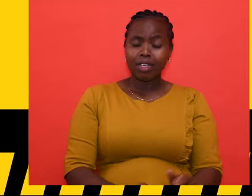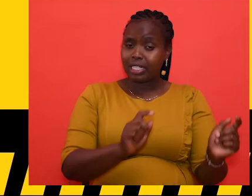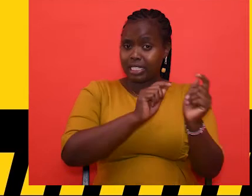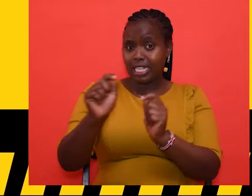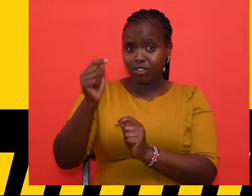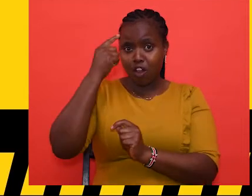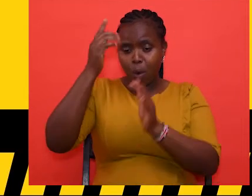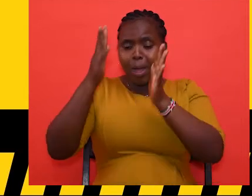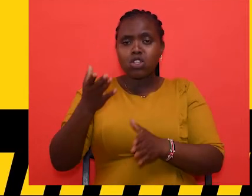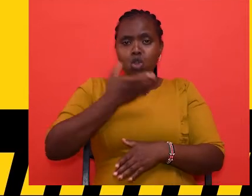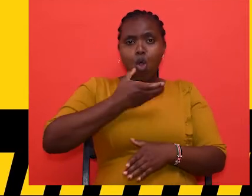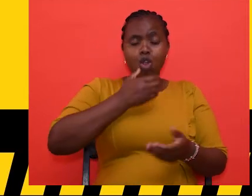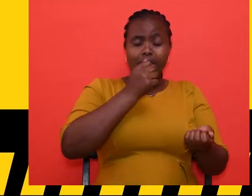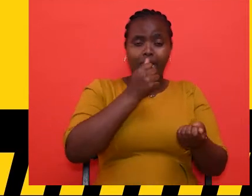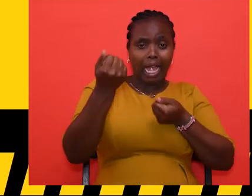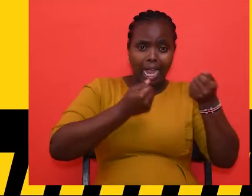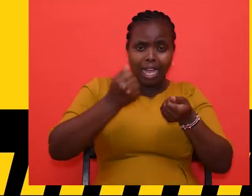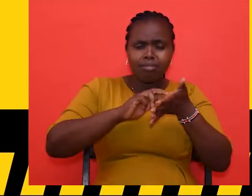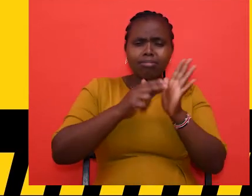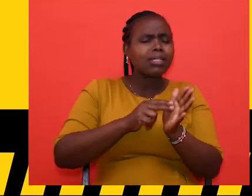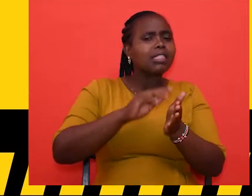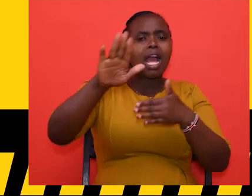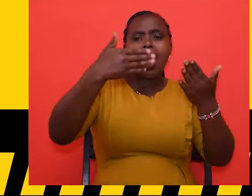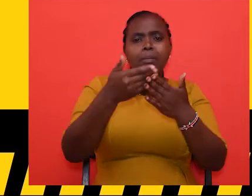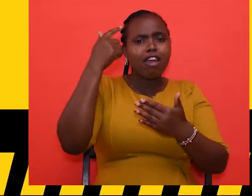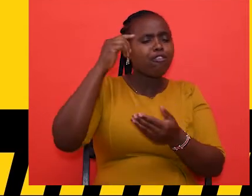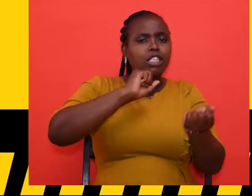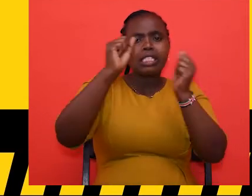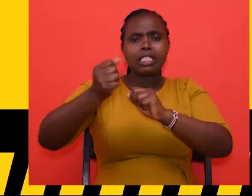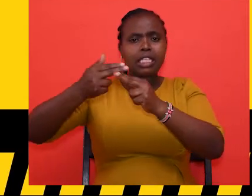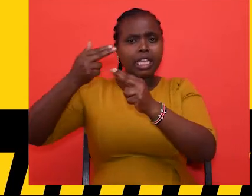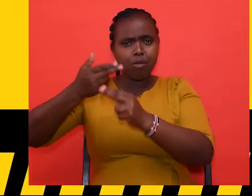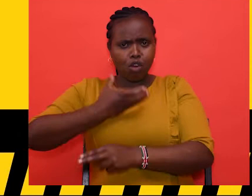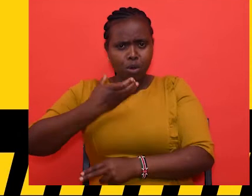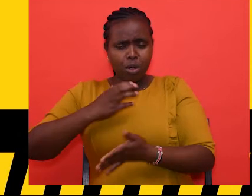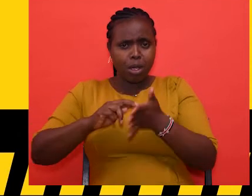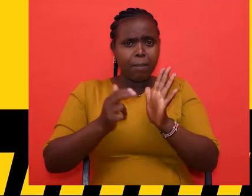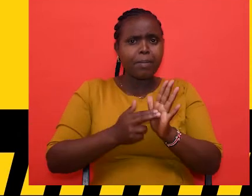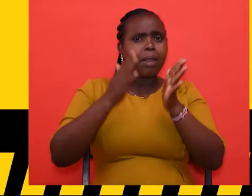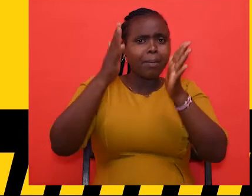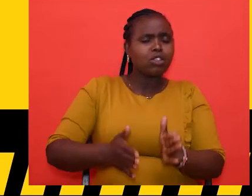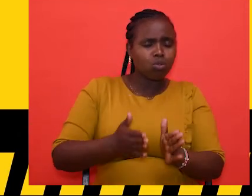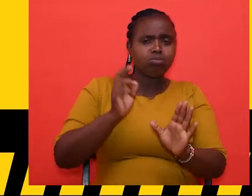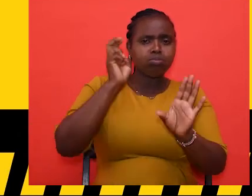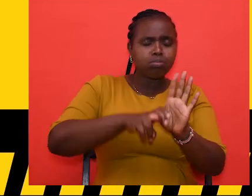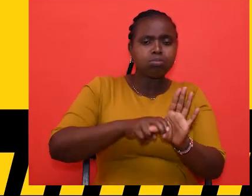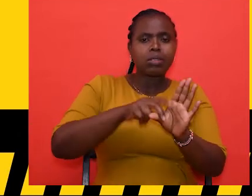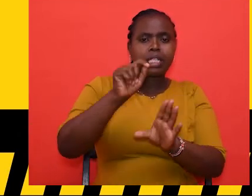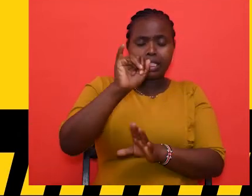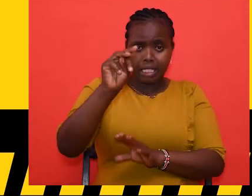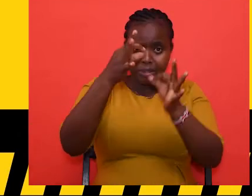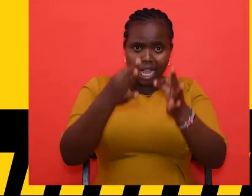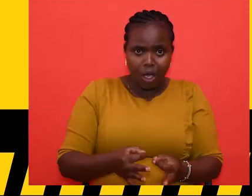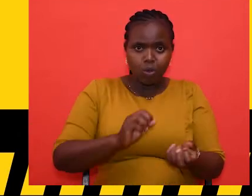Transfer of ownership. To apply for a transfer of ownership of a motor vehicle, the seller should log on to their TIMS account and initiate a transfer process. Fill